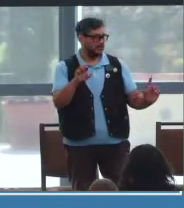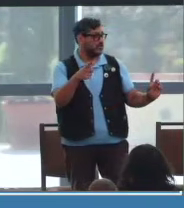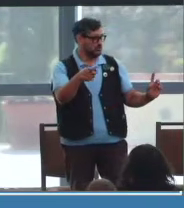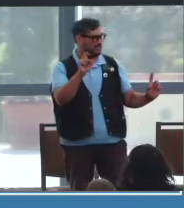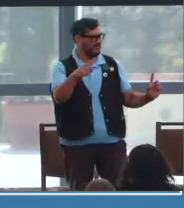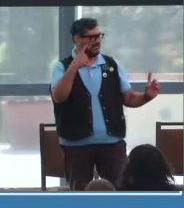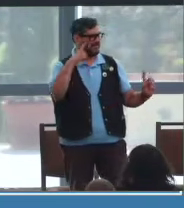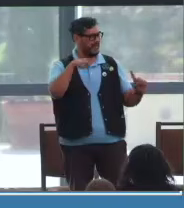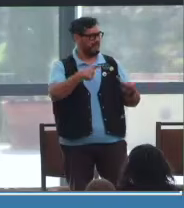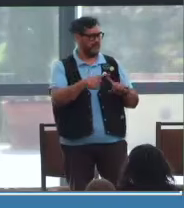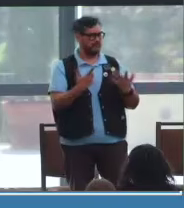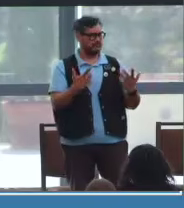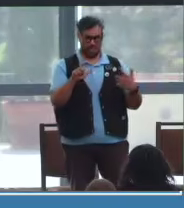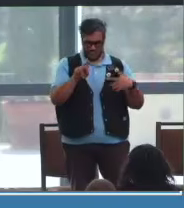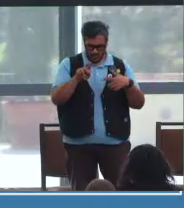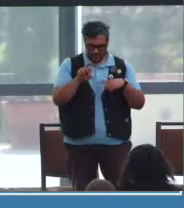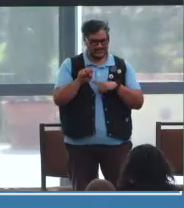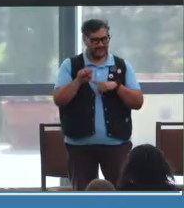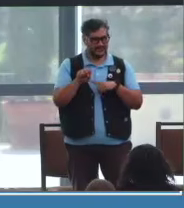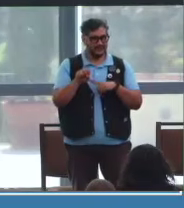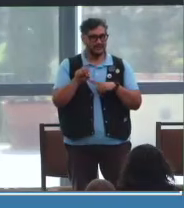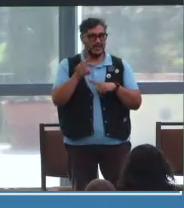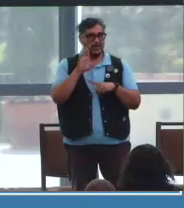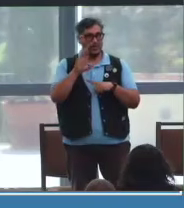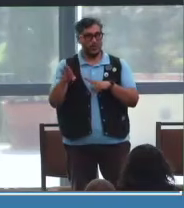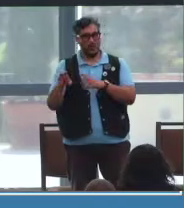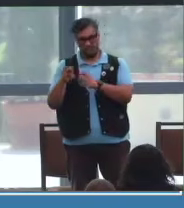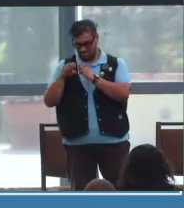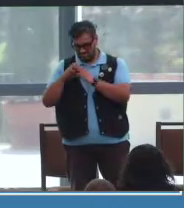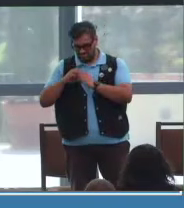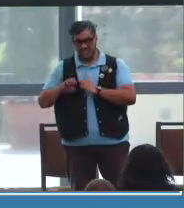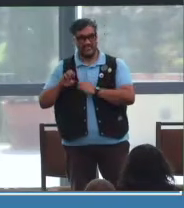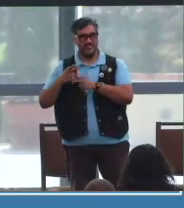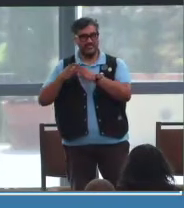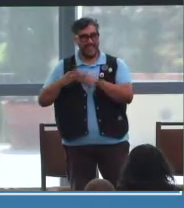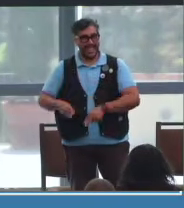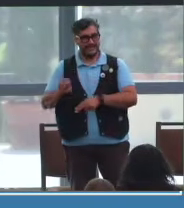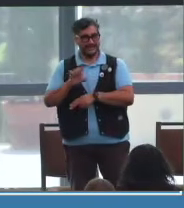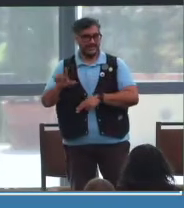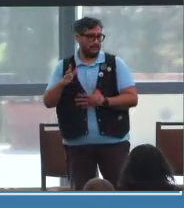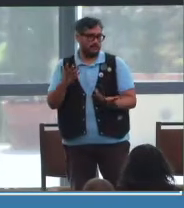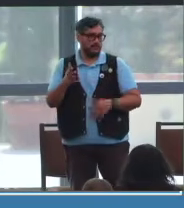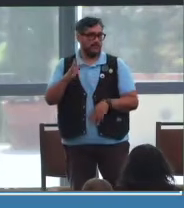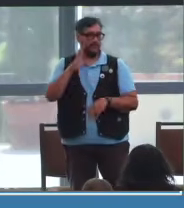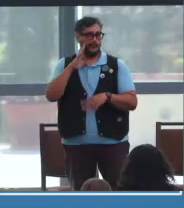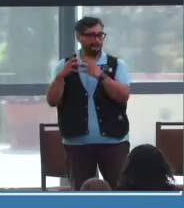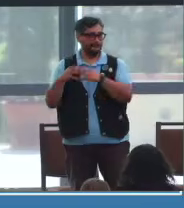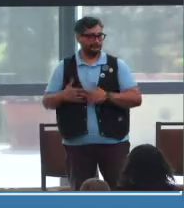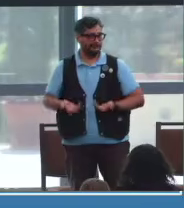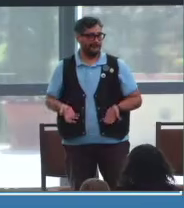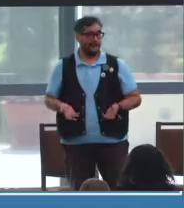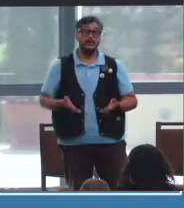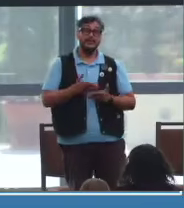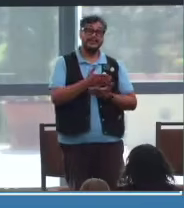So lupus itself can attack the egg follicles, and so you can have premature ovarian failure. Sometimes some of